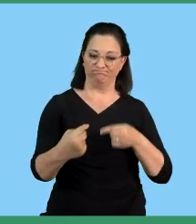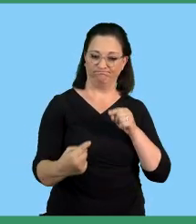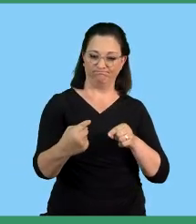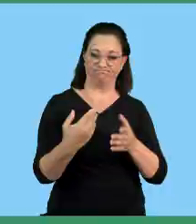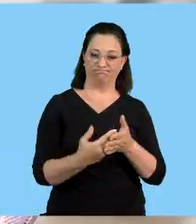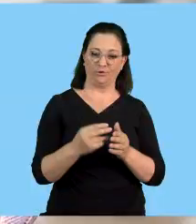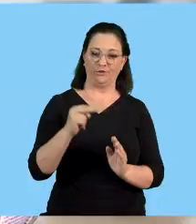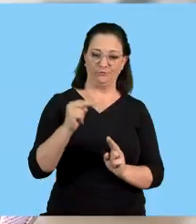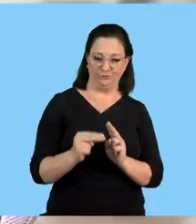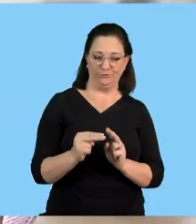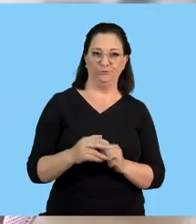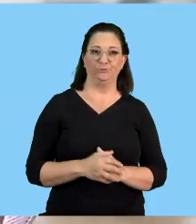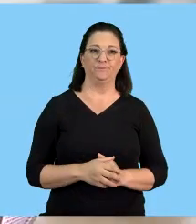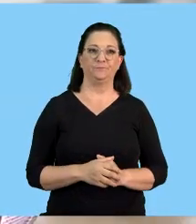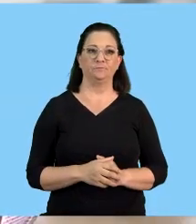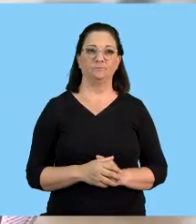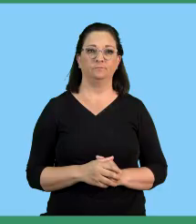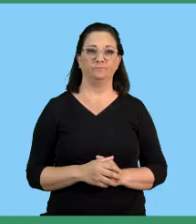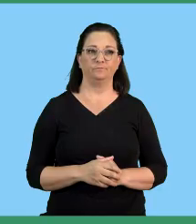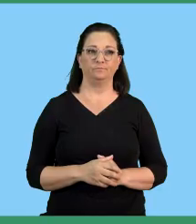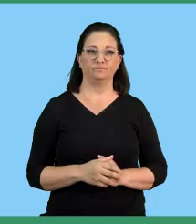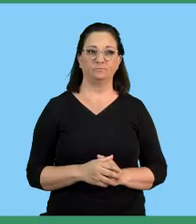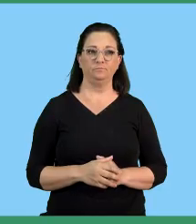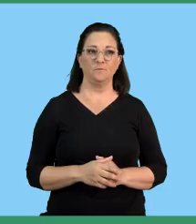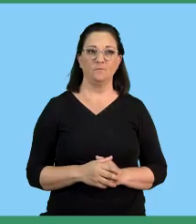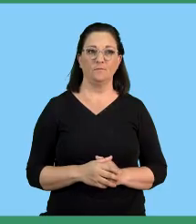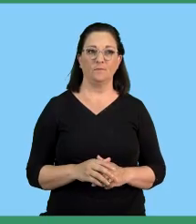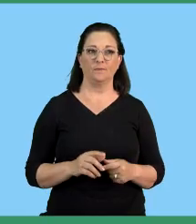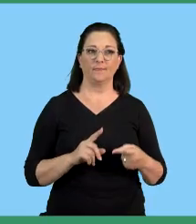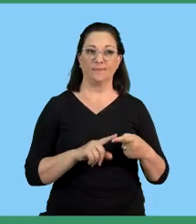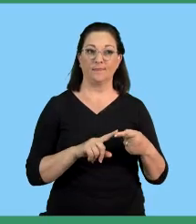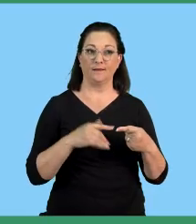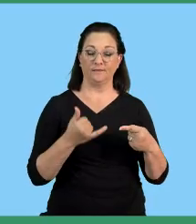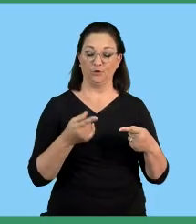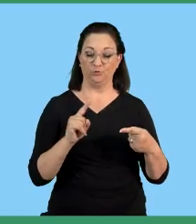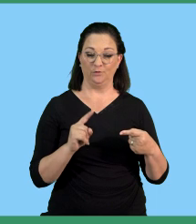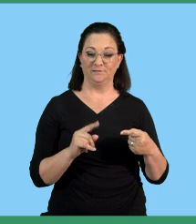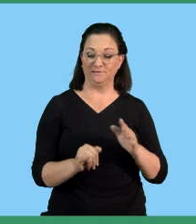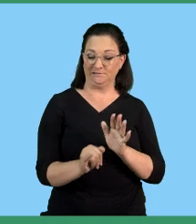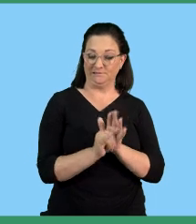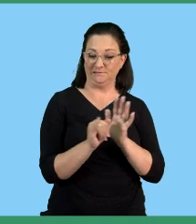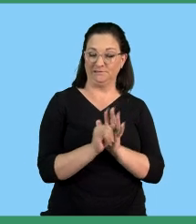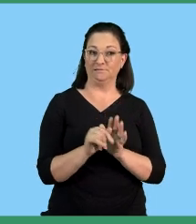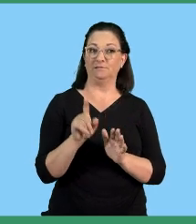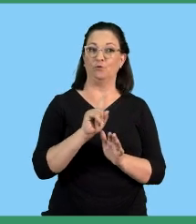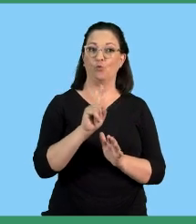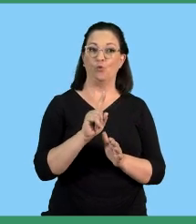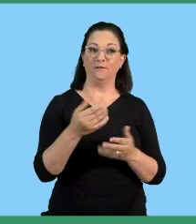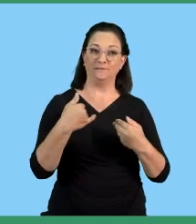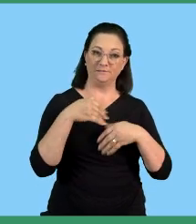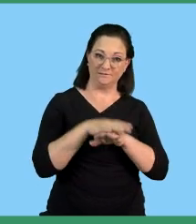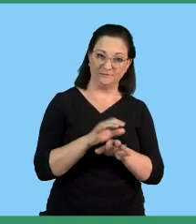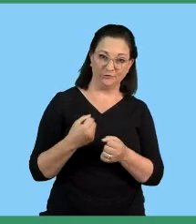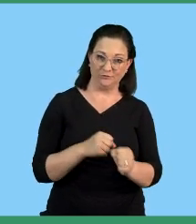is business strategies. The first question says, identify the type of